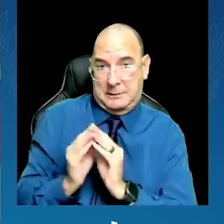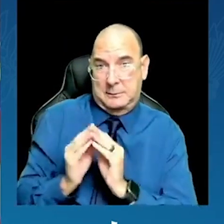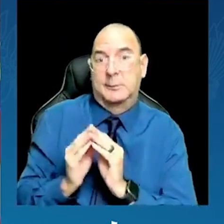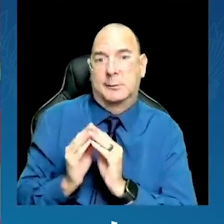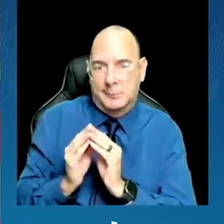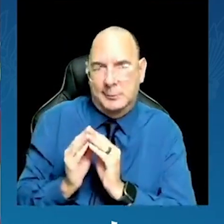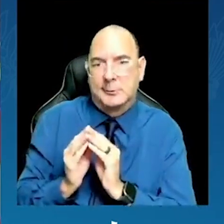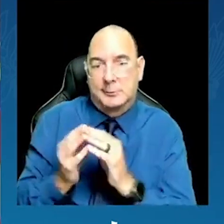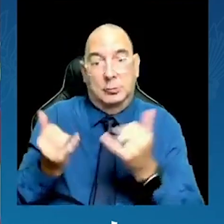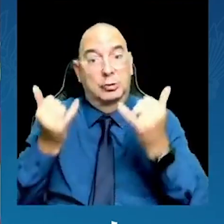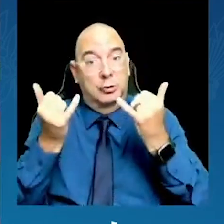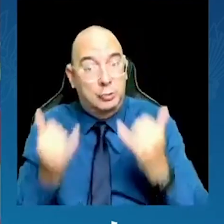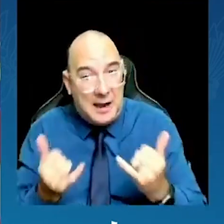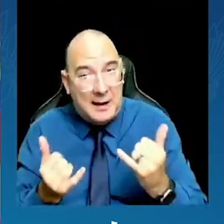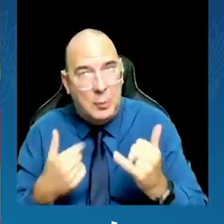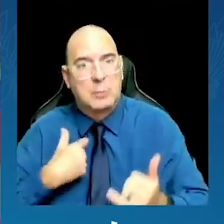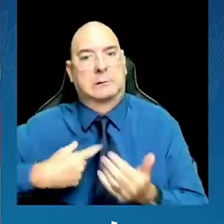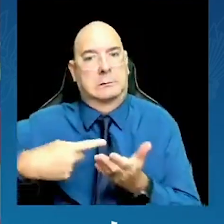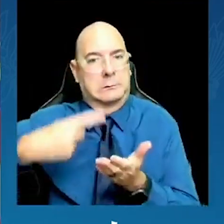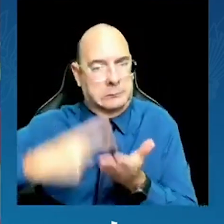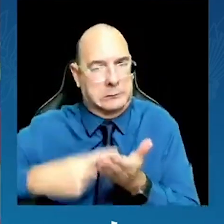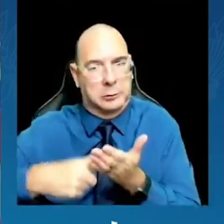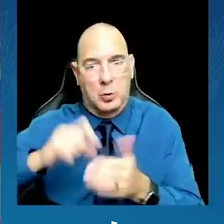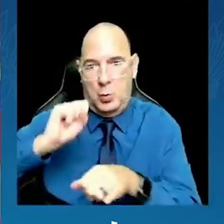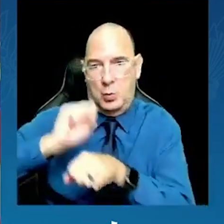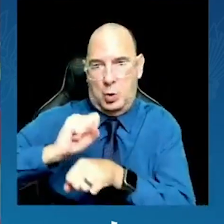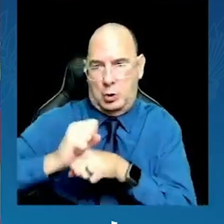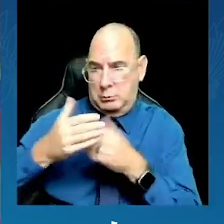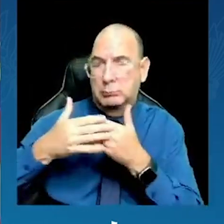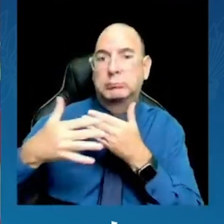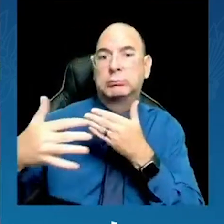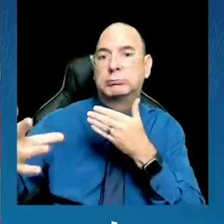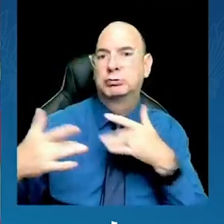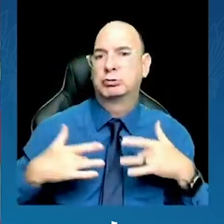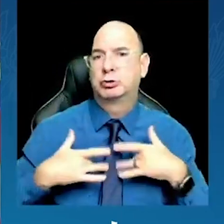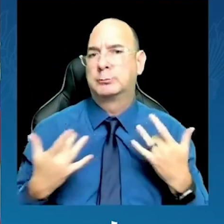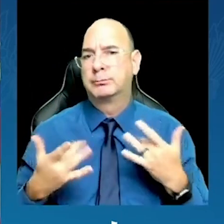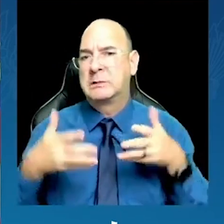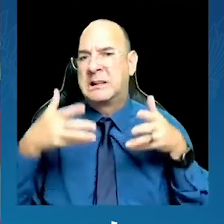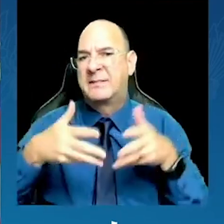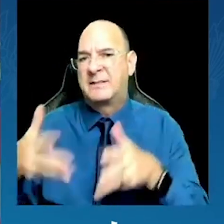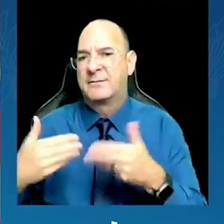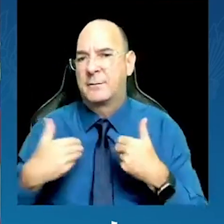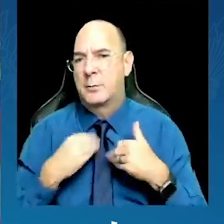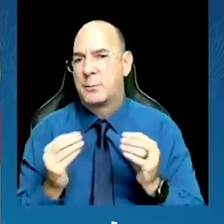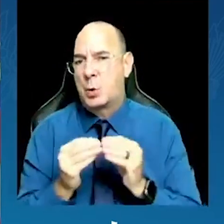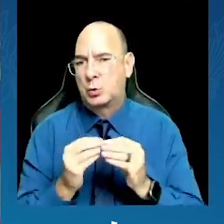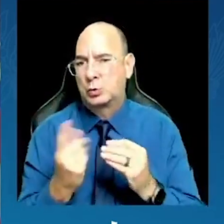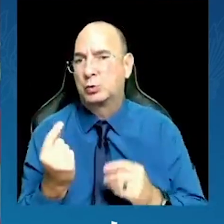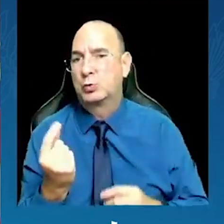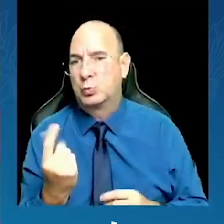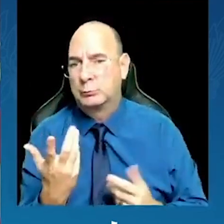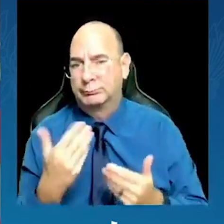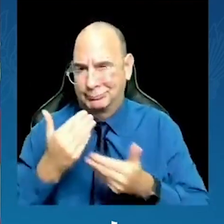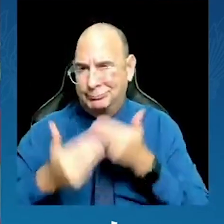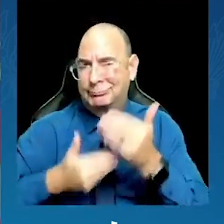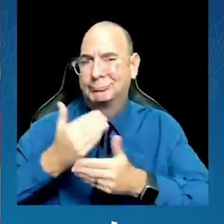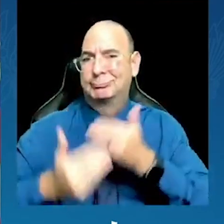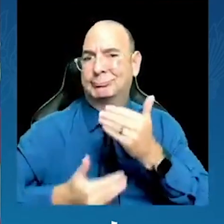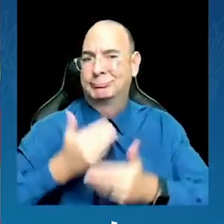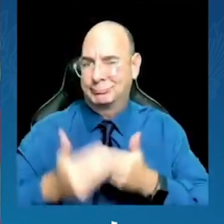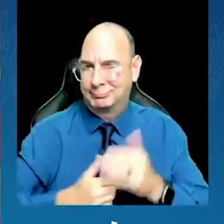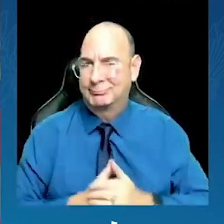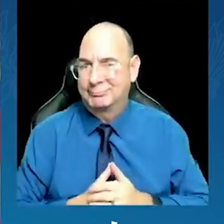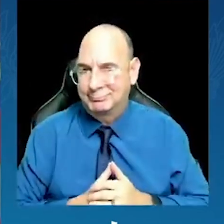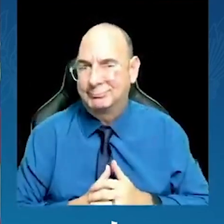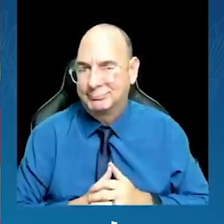work yet ahead, the work we must still do to continue to move forward. In particular, the work